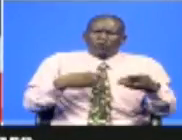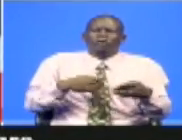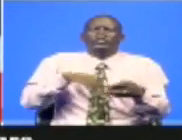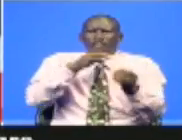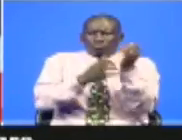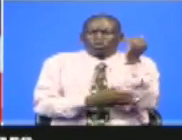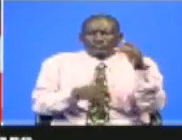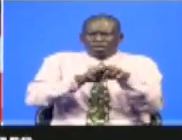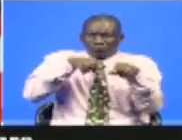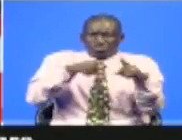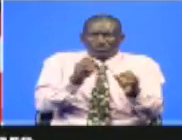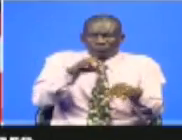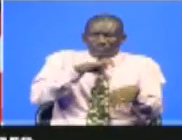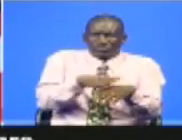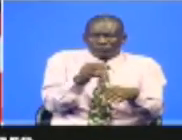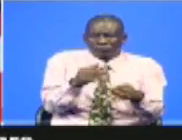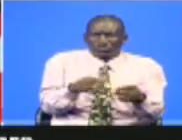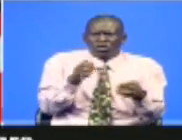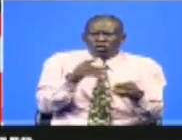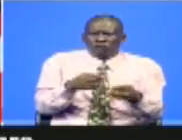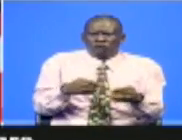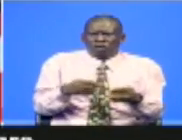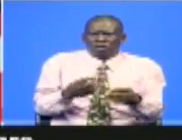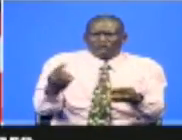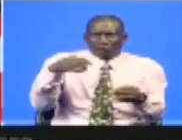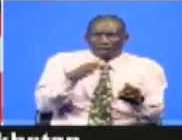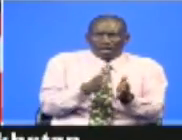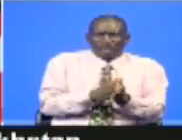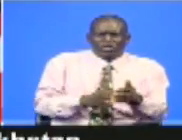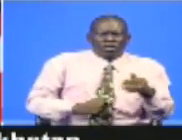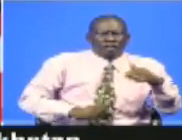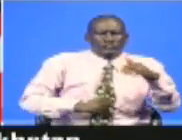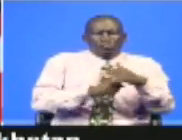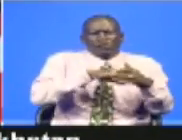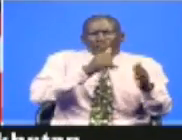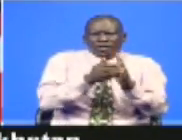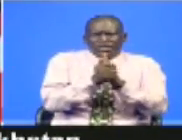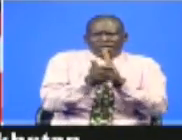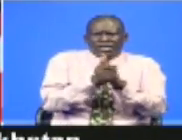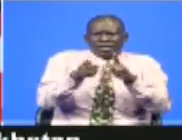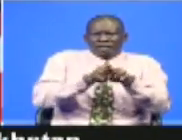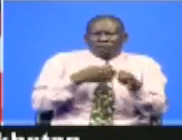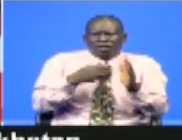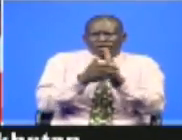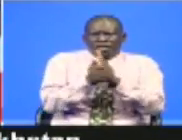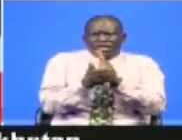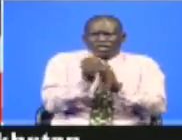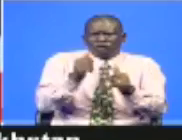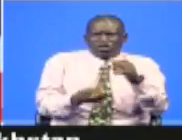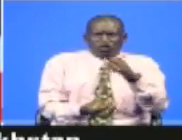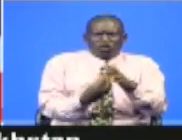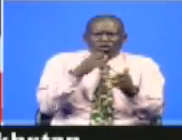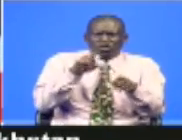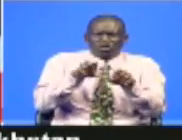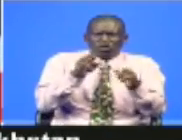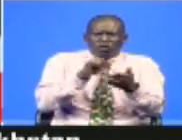pia mwenyewe akipata hiyo pesa, at least anaweza rudi pia huku chini, aweze kuna pia talents zingine, because pia kuna talent ile yenye ina grow. Ndio at least pia wenye wako